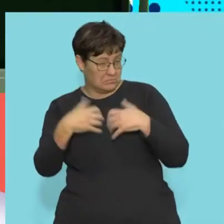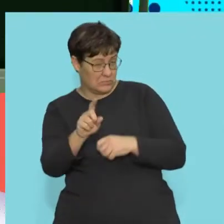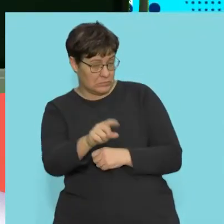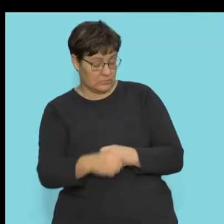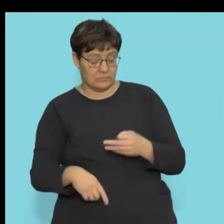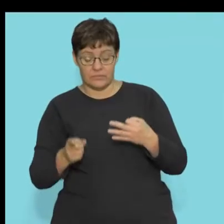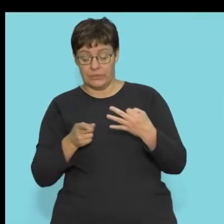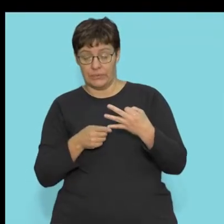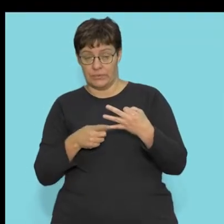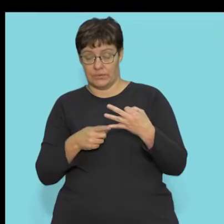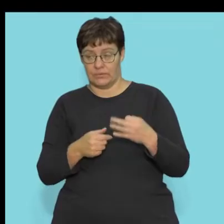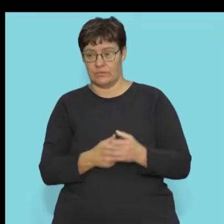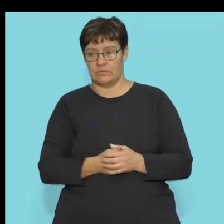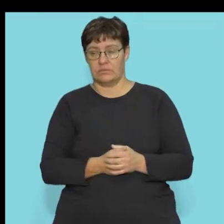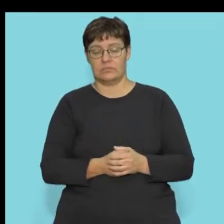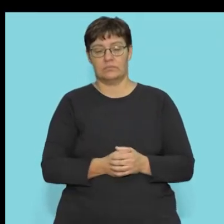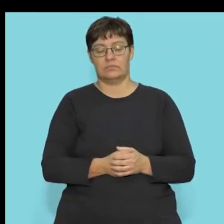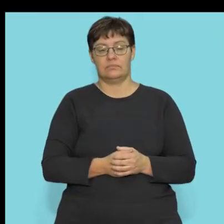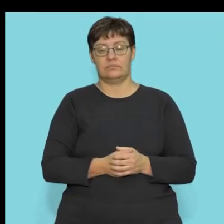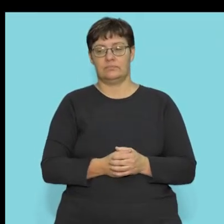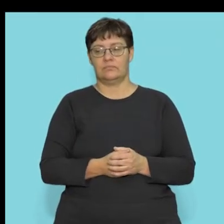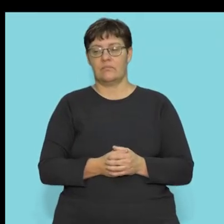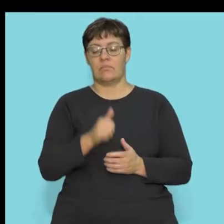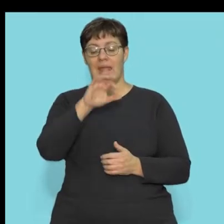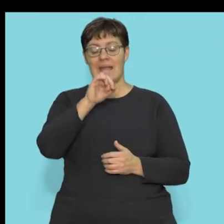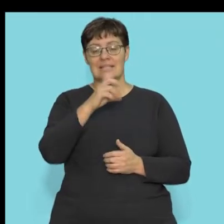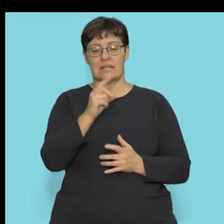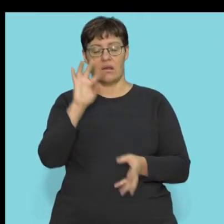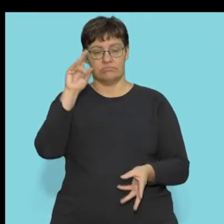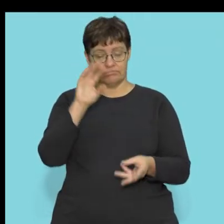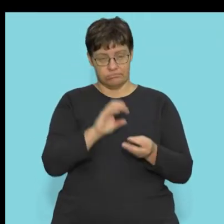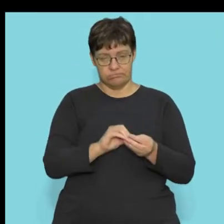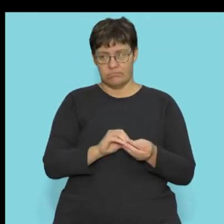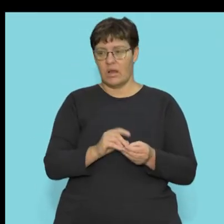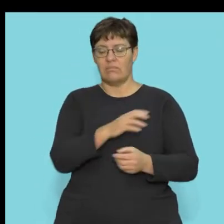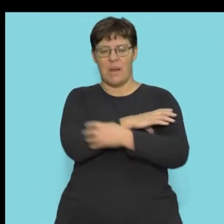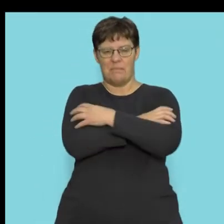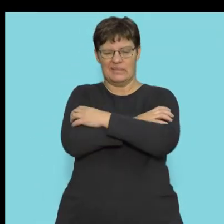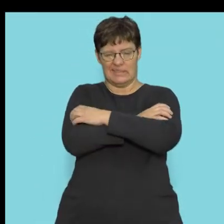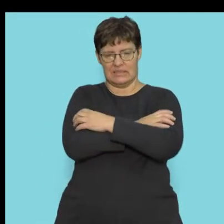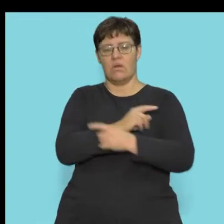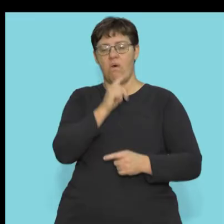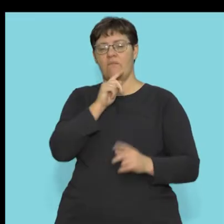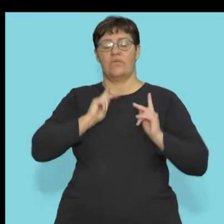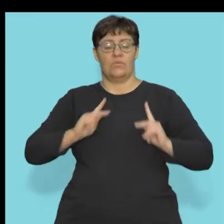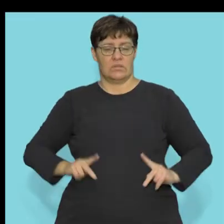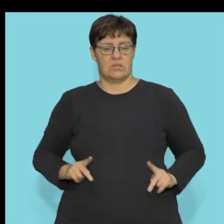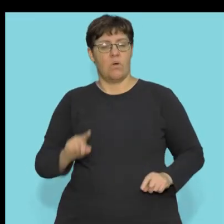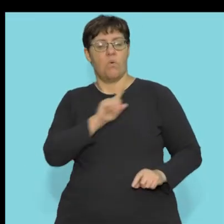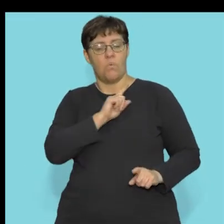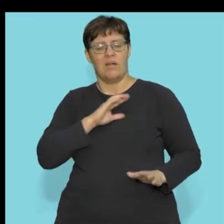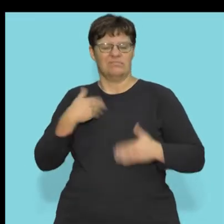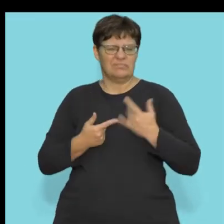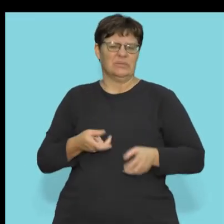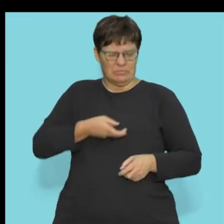that. Question 2.3. The acid that accumulates in the muscles of humans during